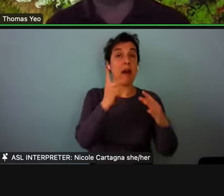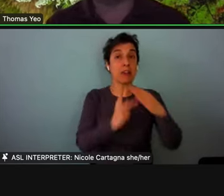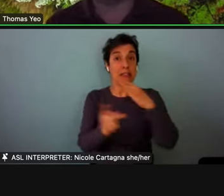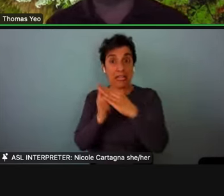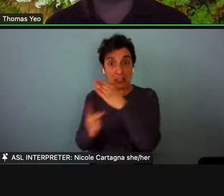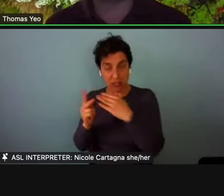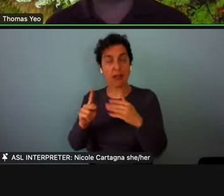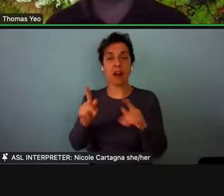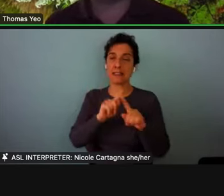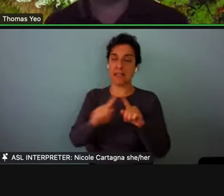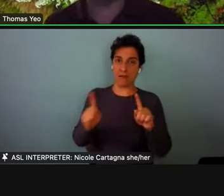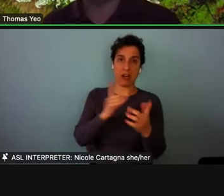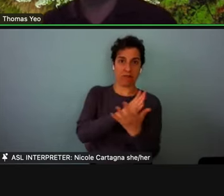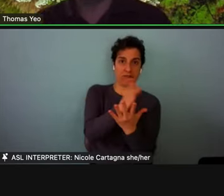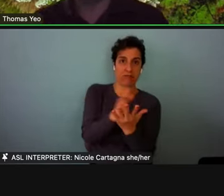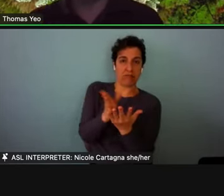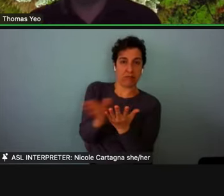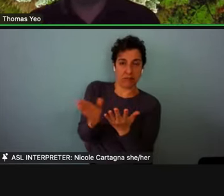domains.